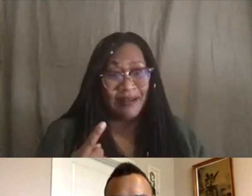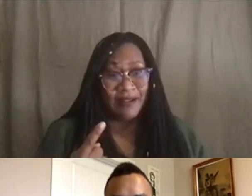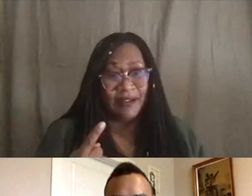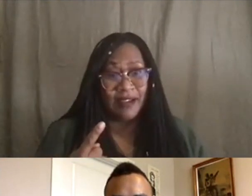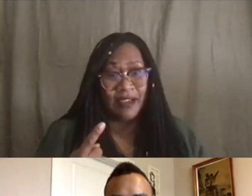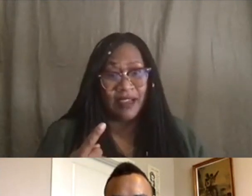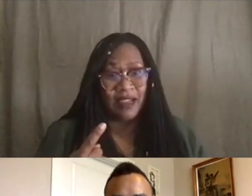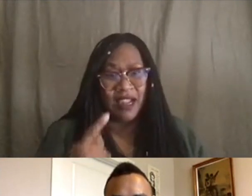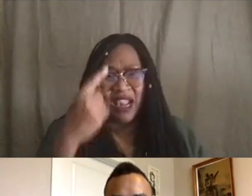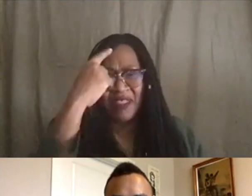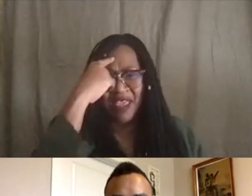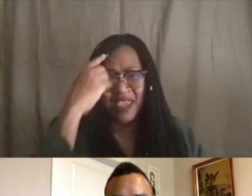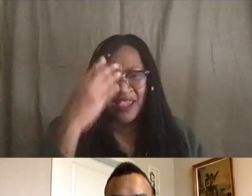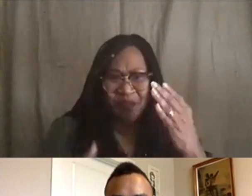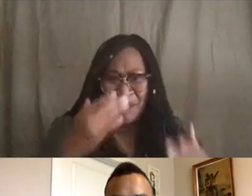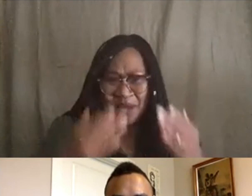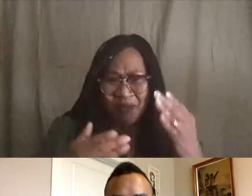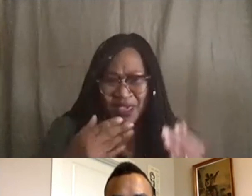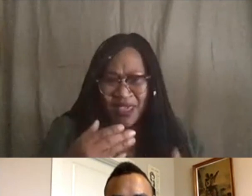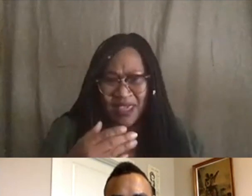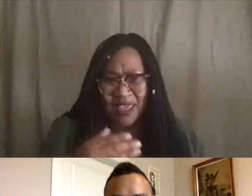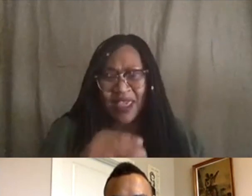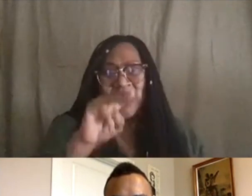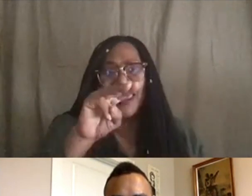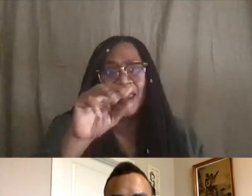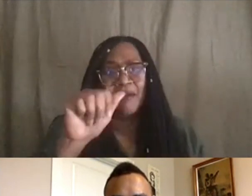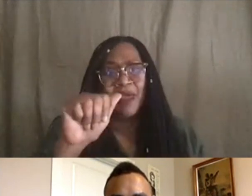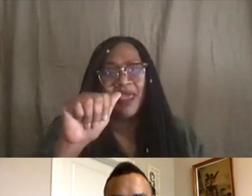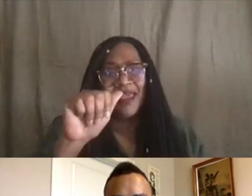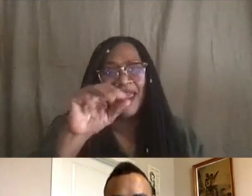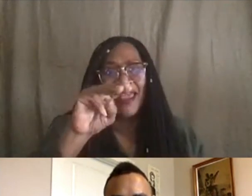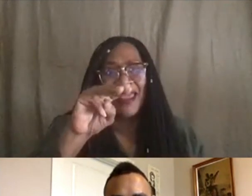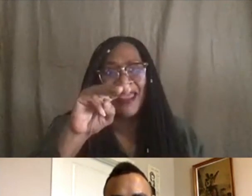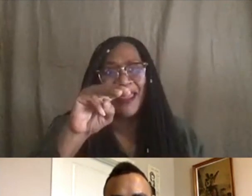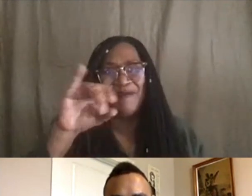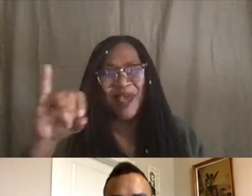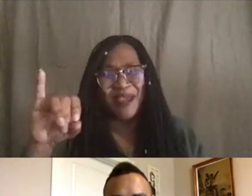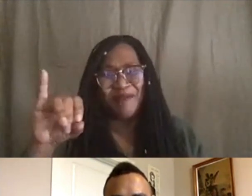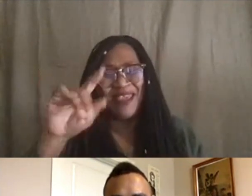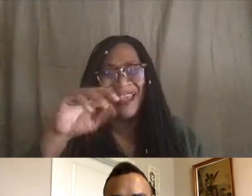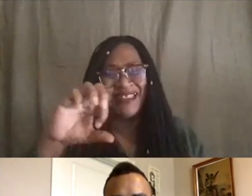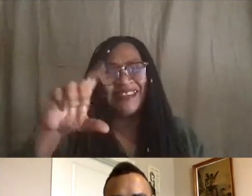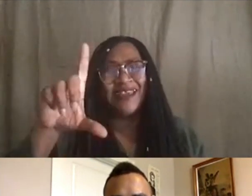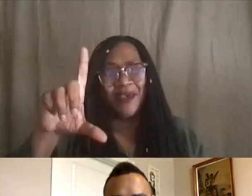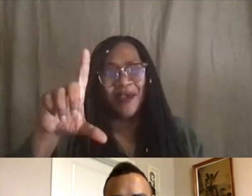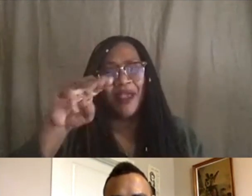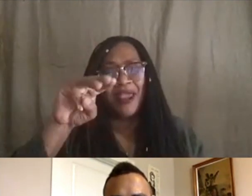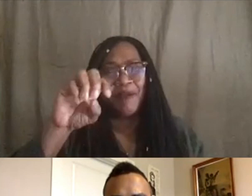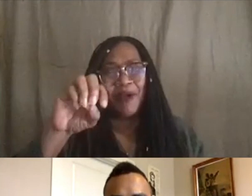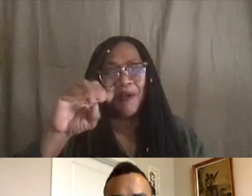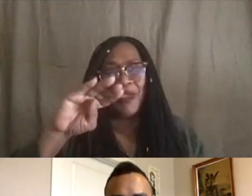I think I might have messed up her name. Is it Miss Mamie Till Mobley, right? Yeah, so the fact that